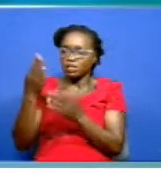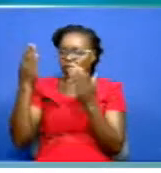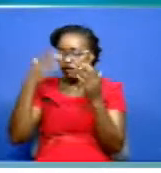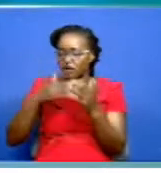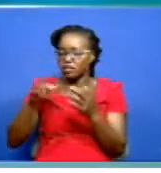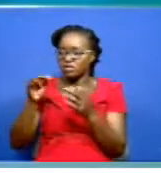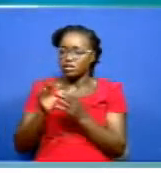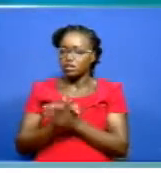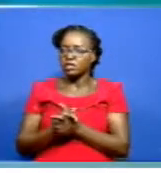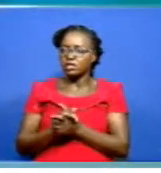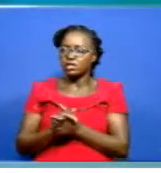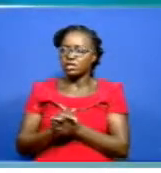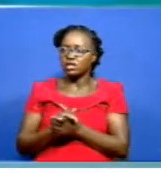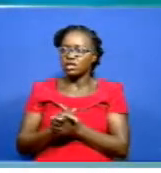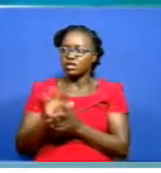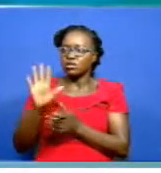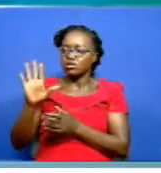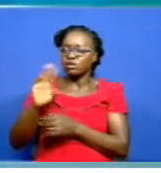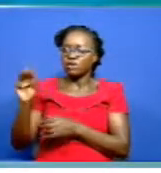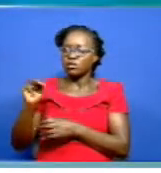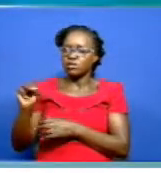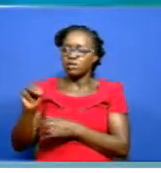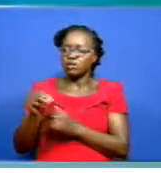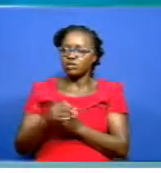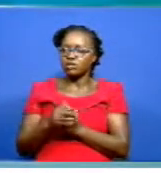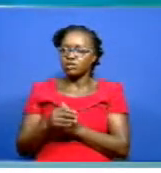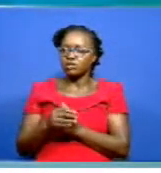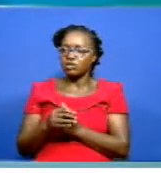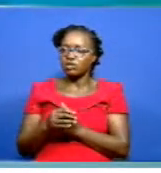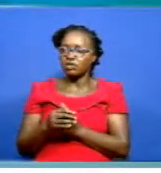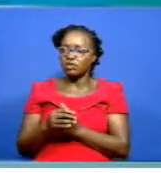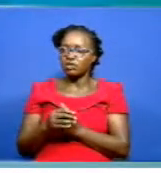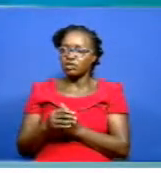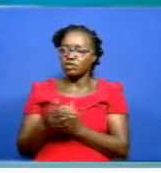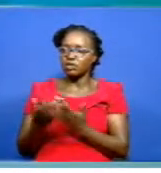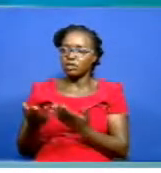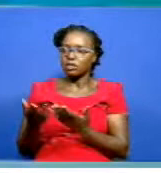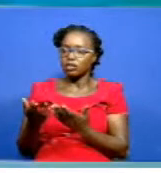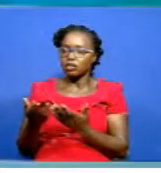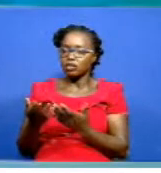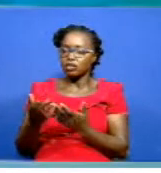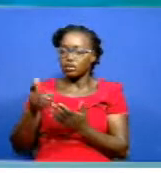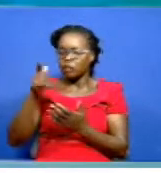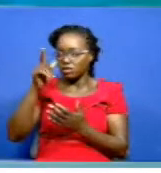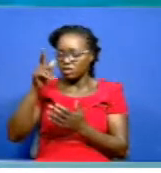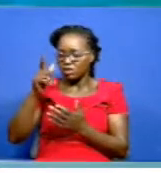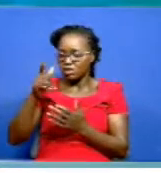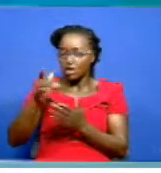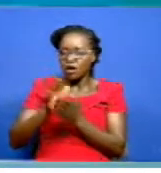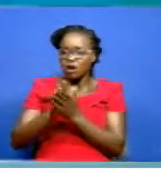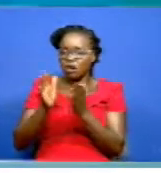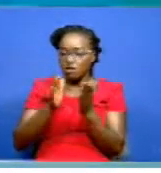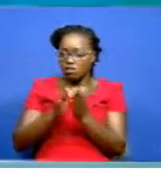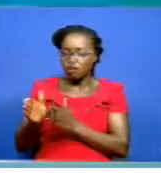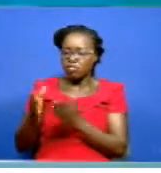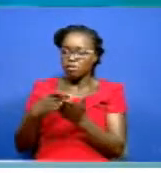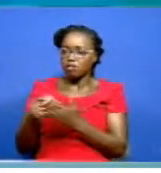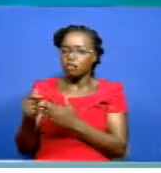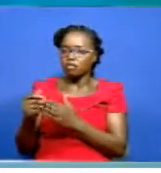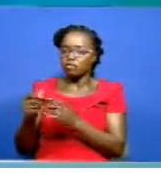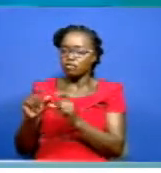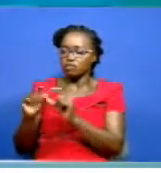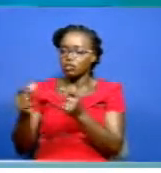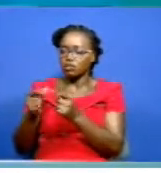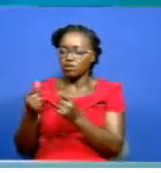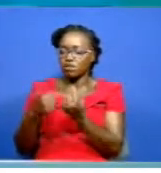million vaccines. So of course the procurement and logistics subcommittee is working on that very actively. We are very